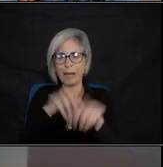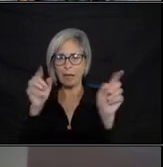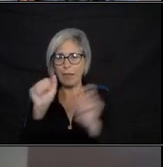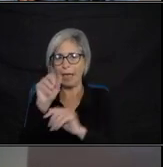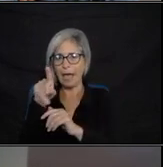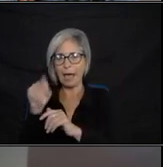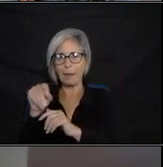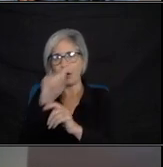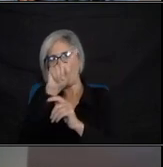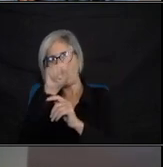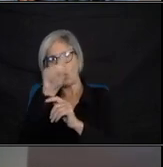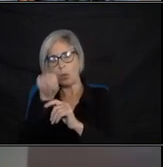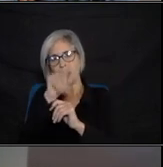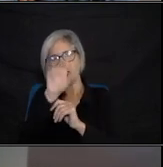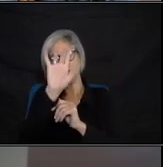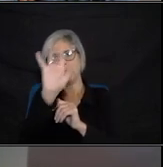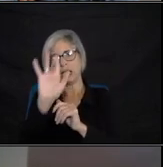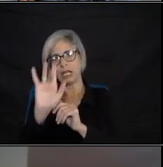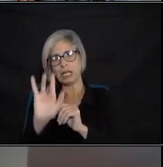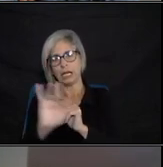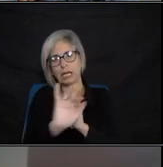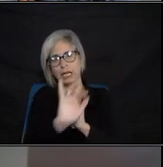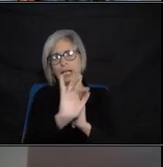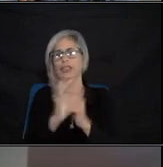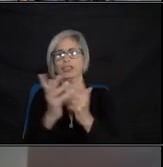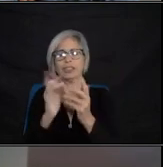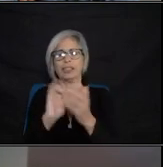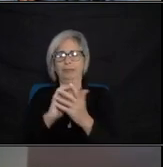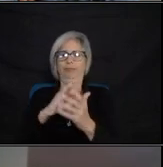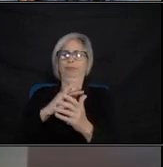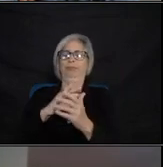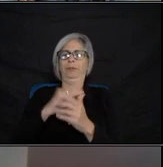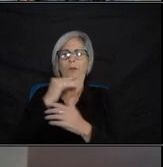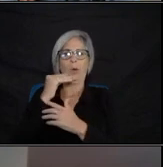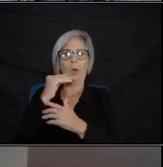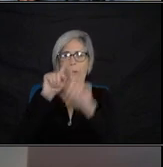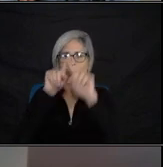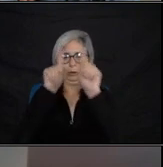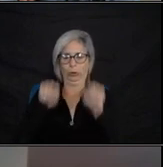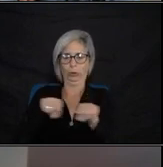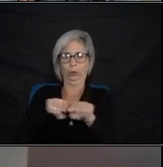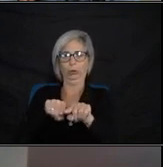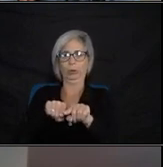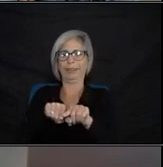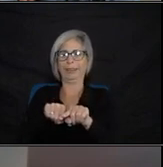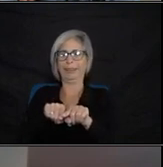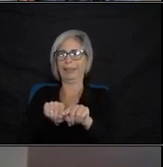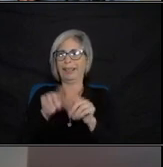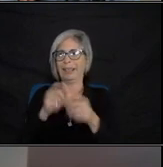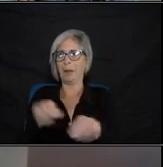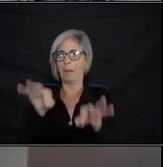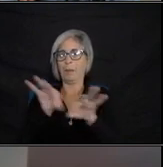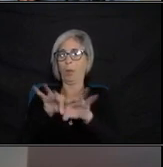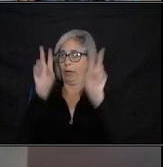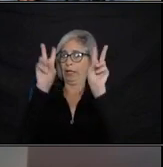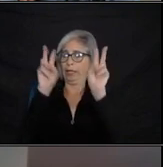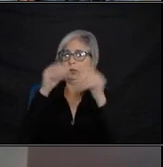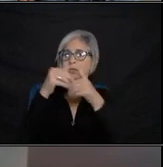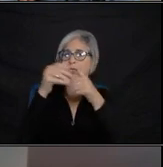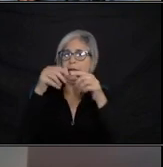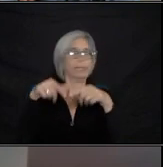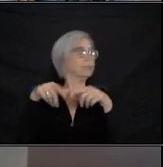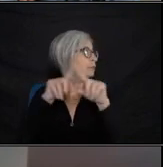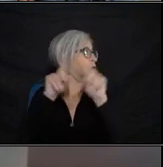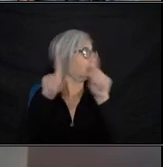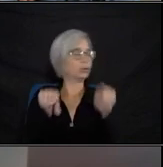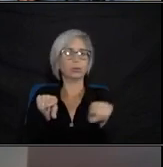can rotate that around and you touch the buttons. So for instance, on the home screen, if you hit report an issue, it brings you to the next screen, which you then can use